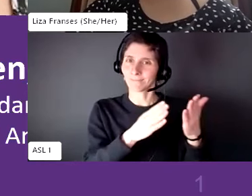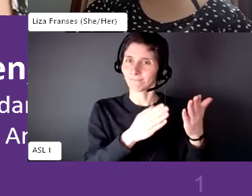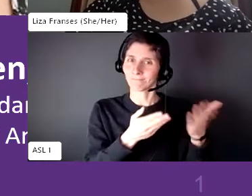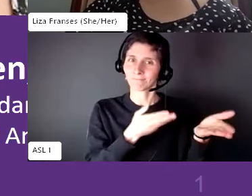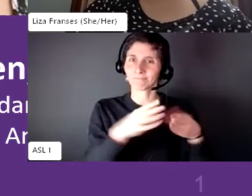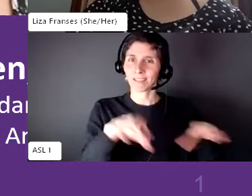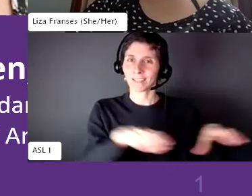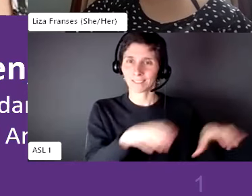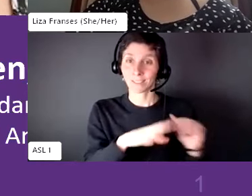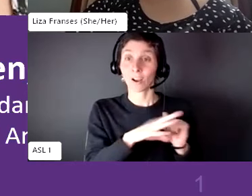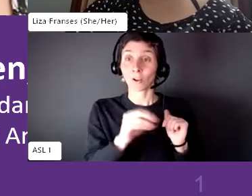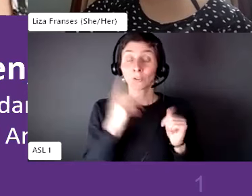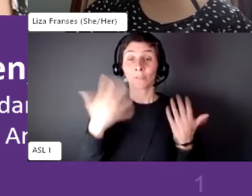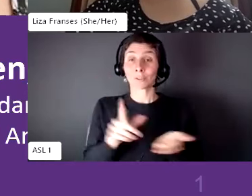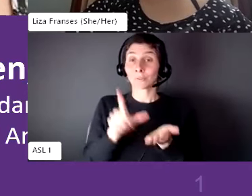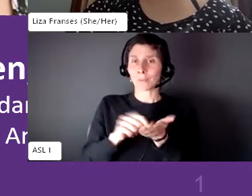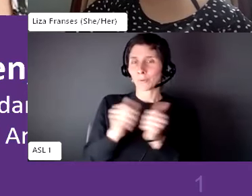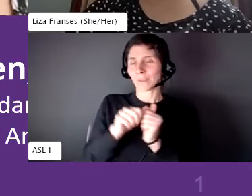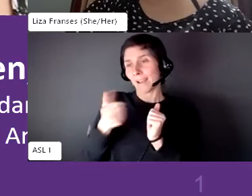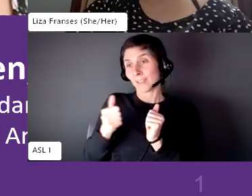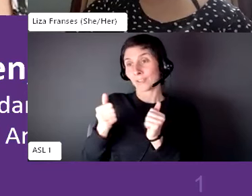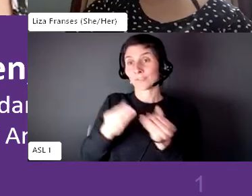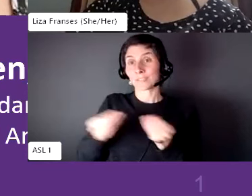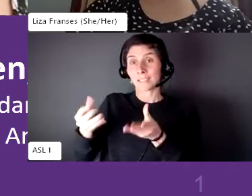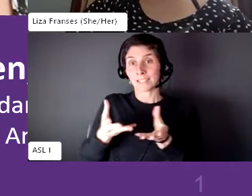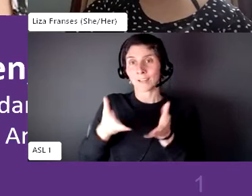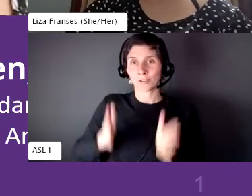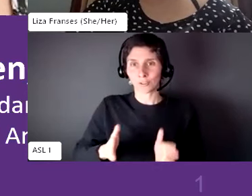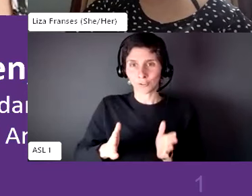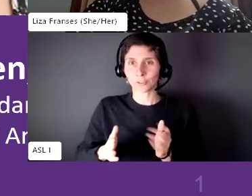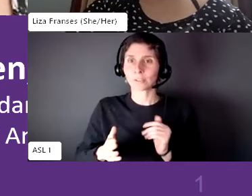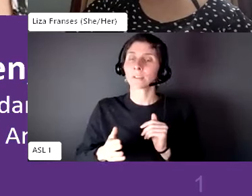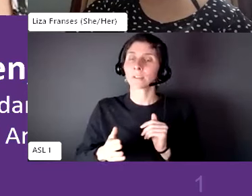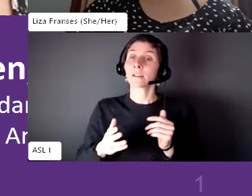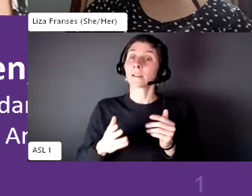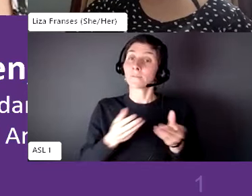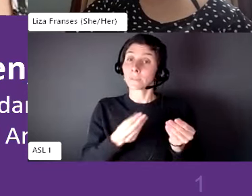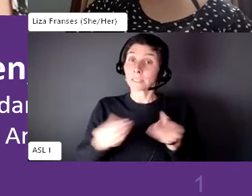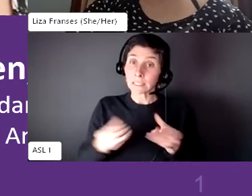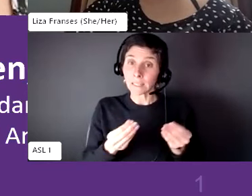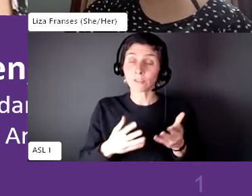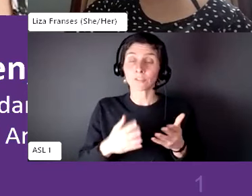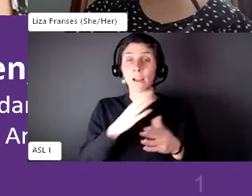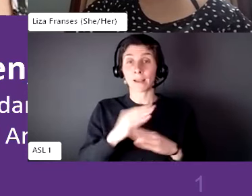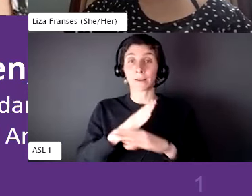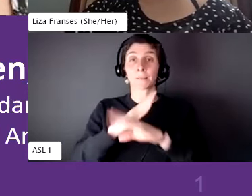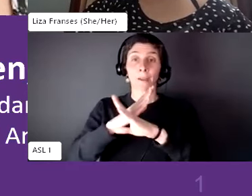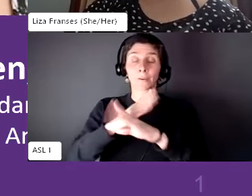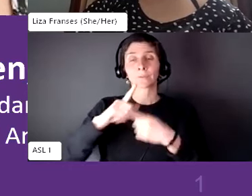also co-published with Facilitators and Barriers to Mentoring Newcomers to Canada